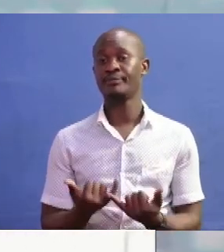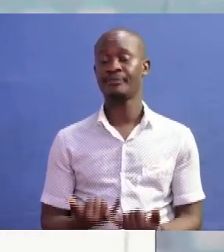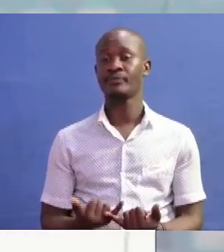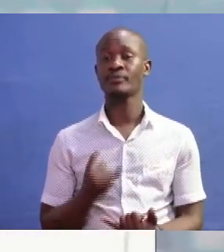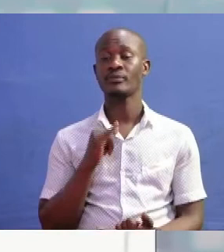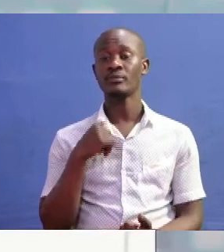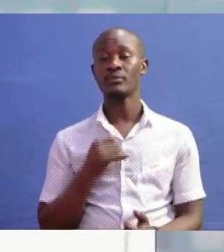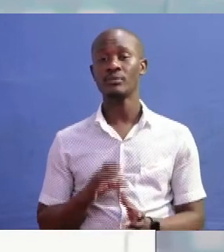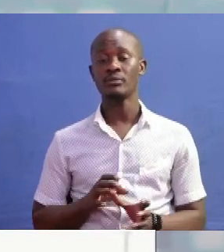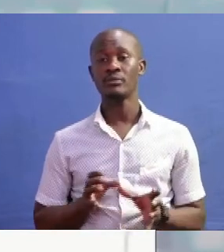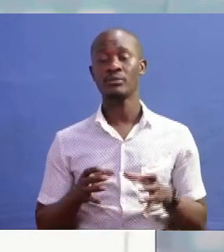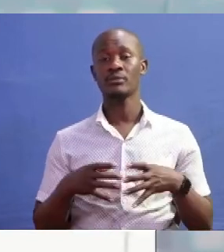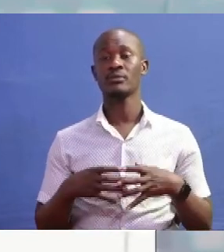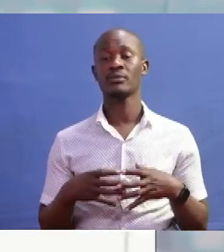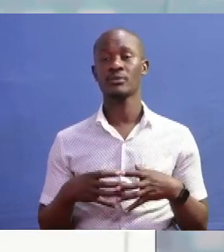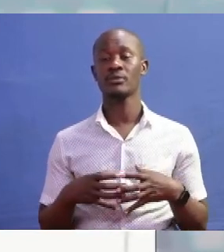a company